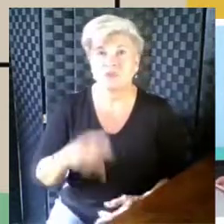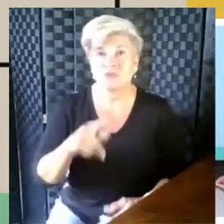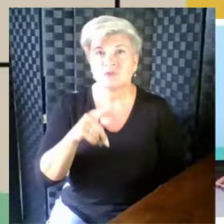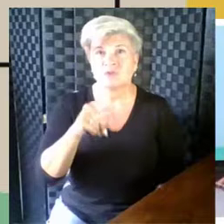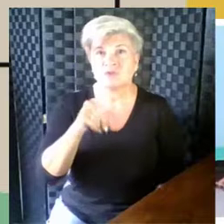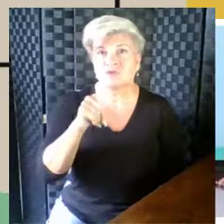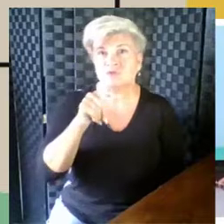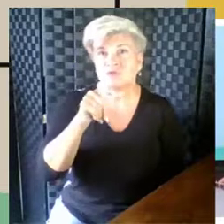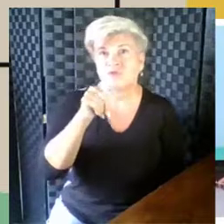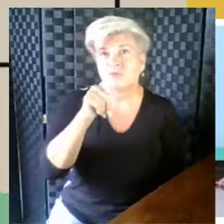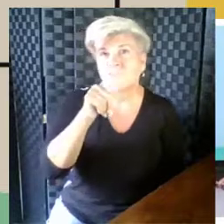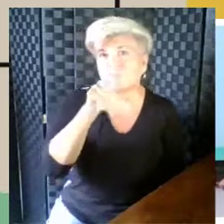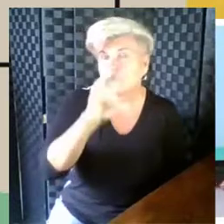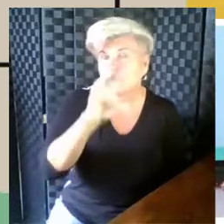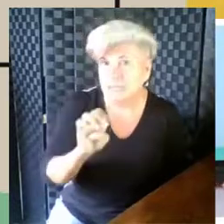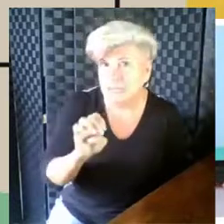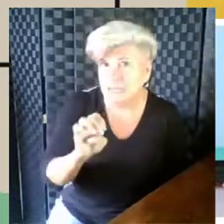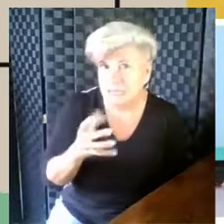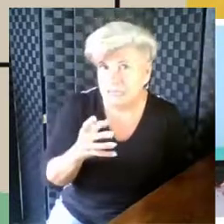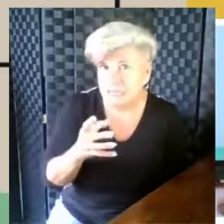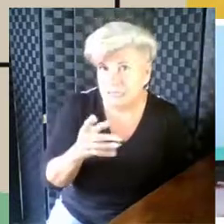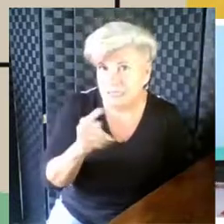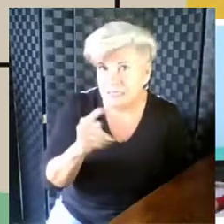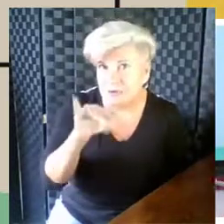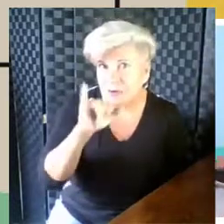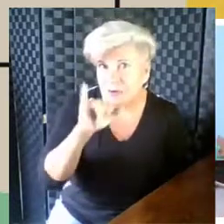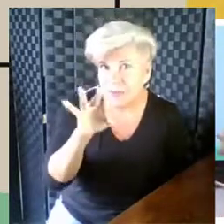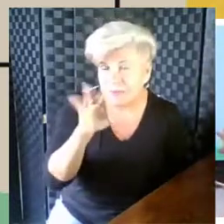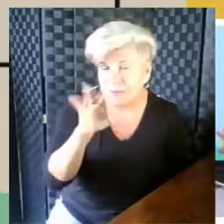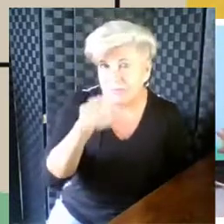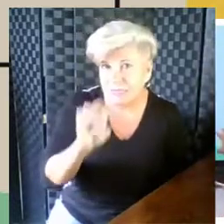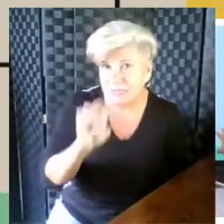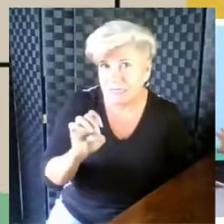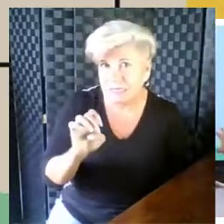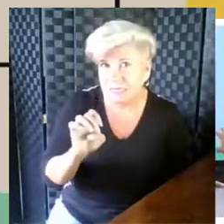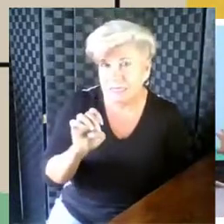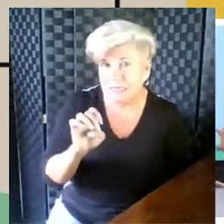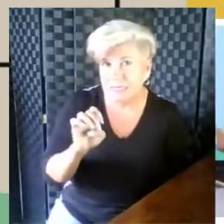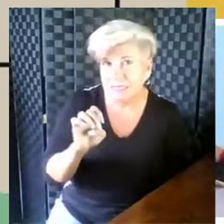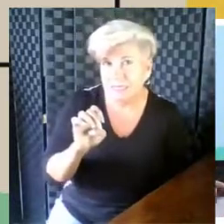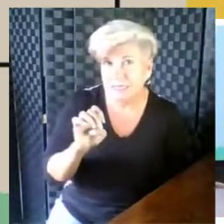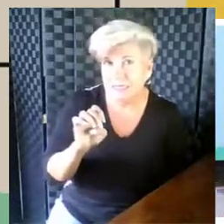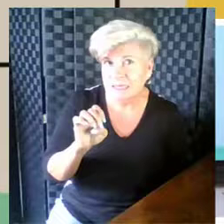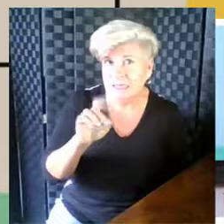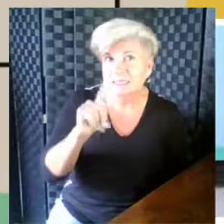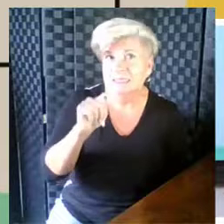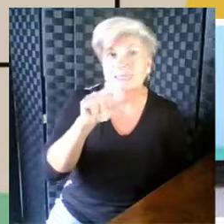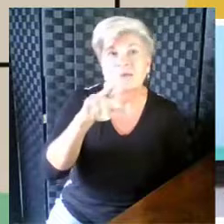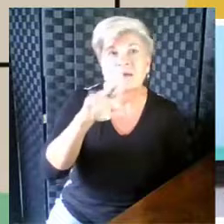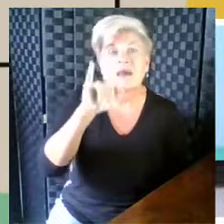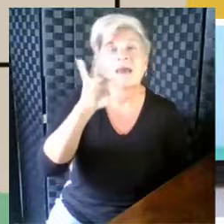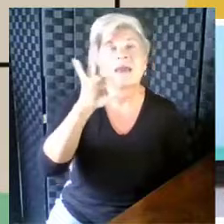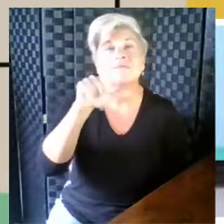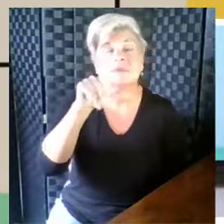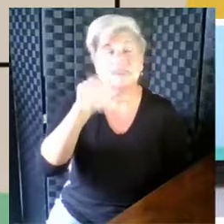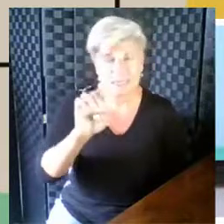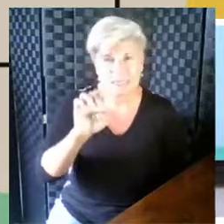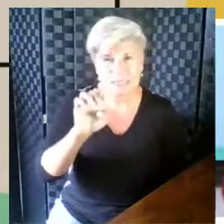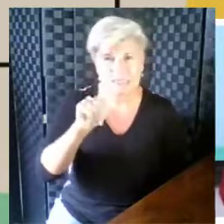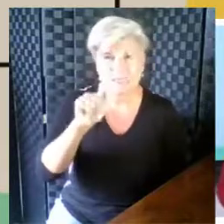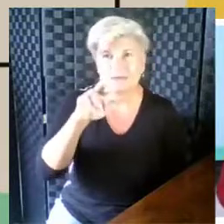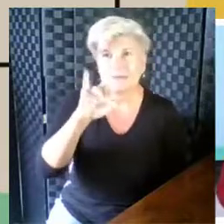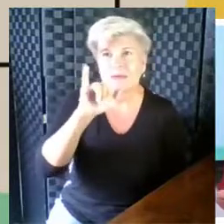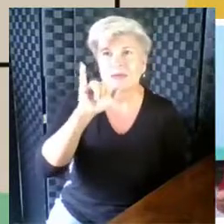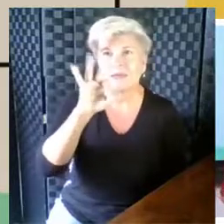Trifle. Which column does it belong in? If you said FLE, you